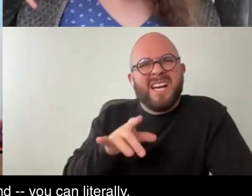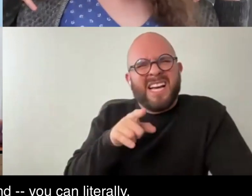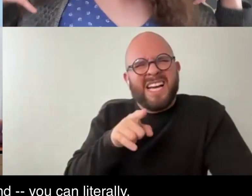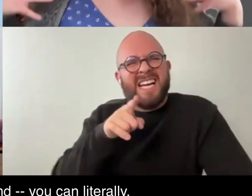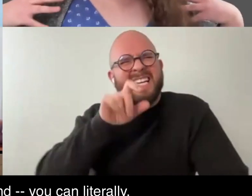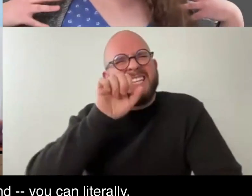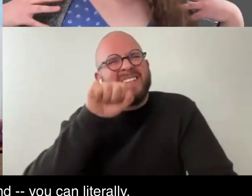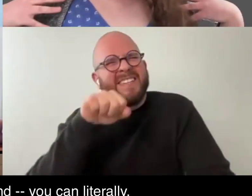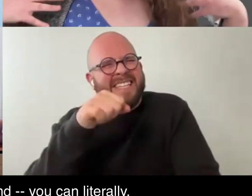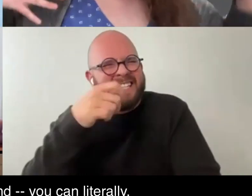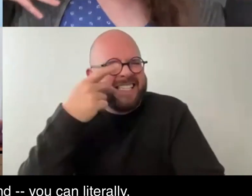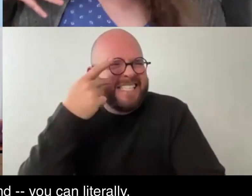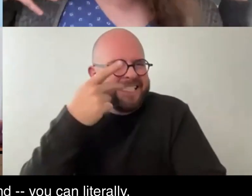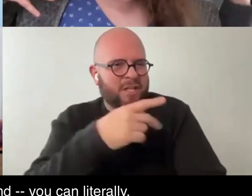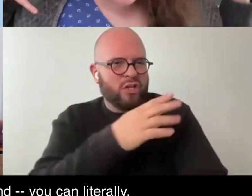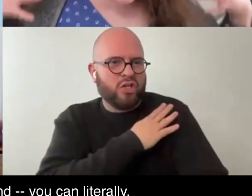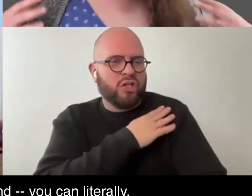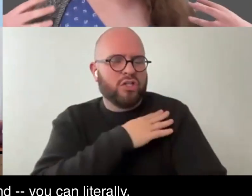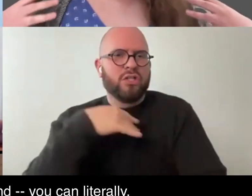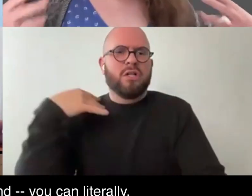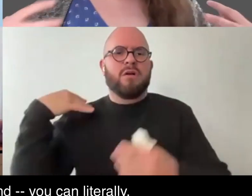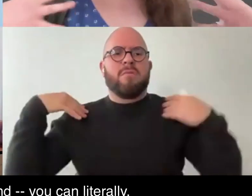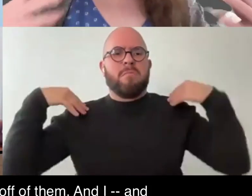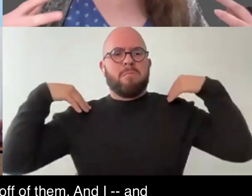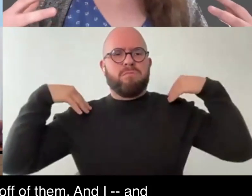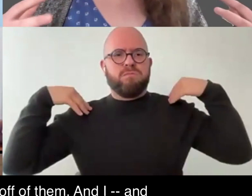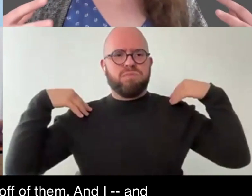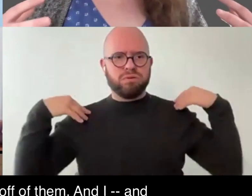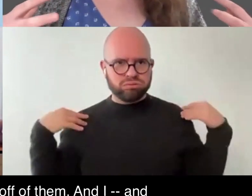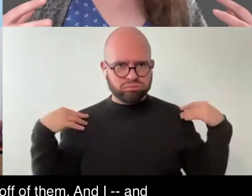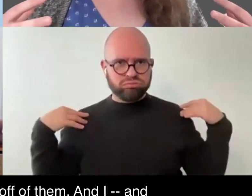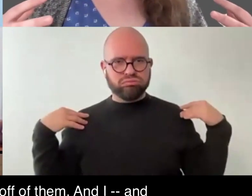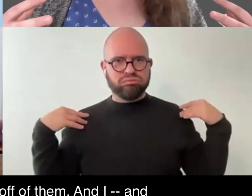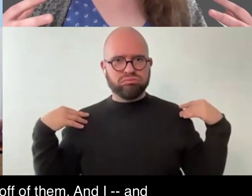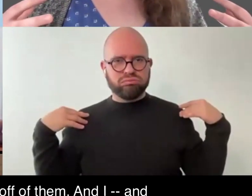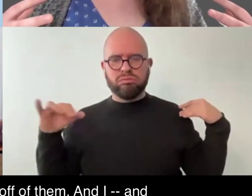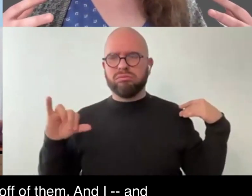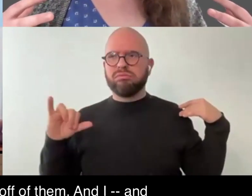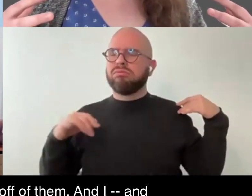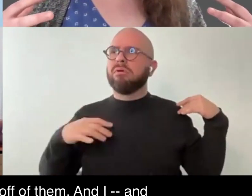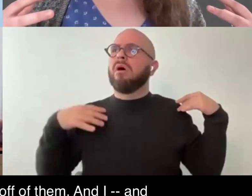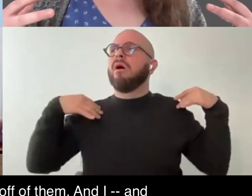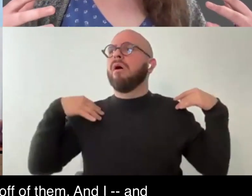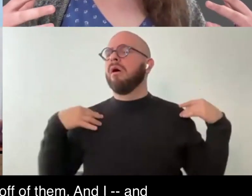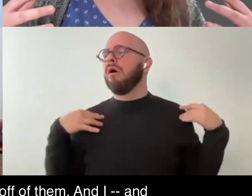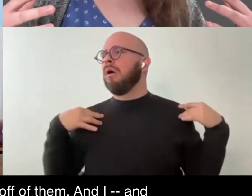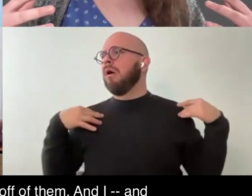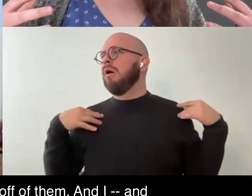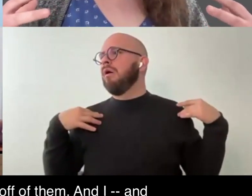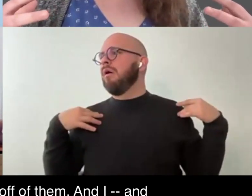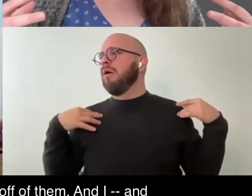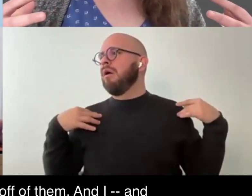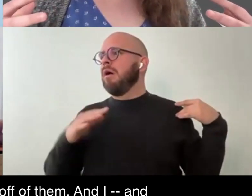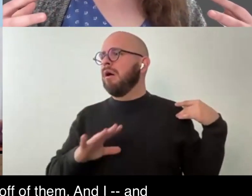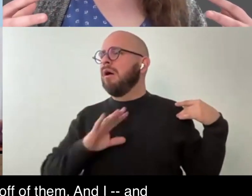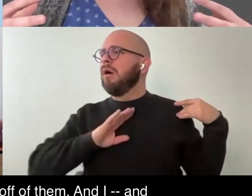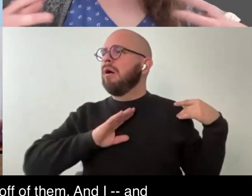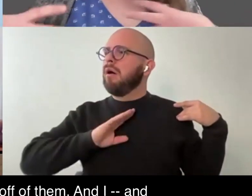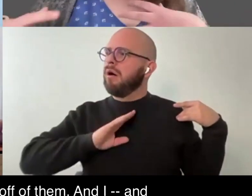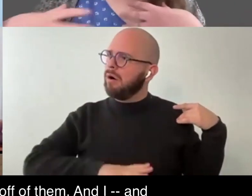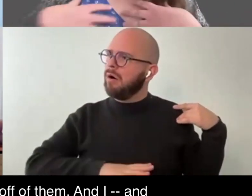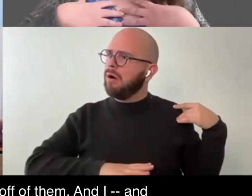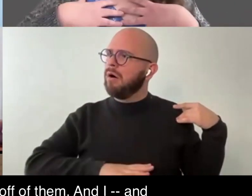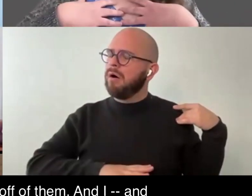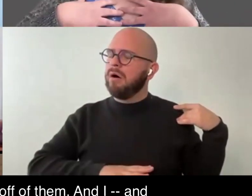their shoulders fall as like physically as if a weight has been lifted off of them. Yeah. And it's so interesting, like,